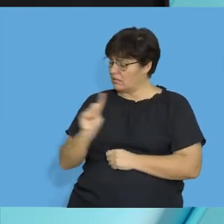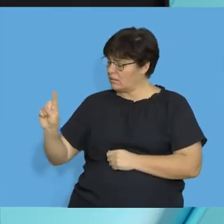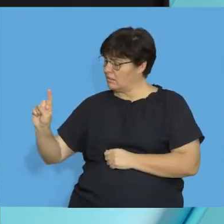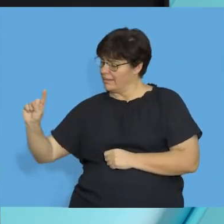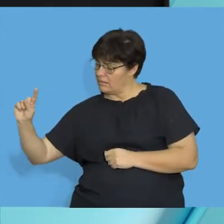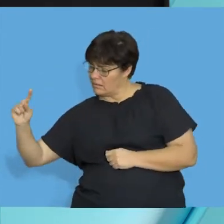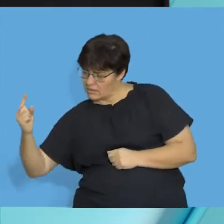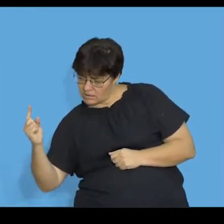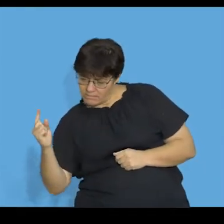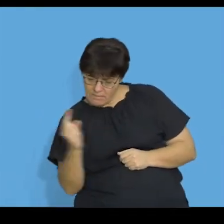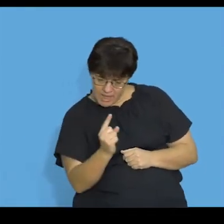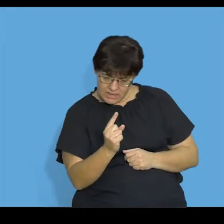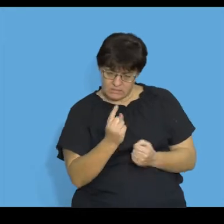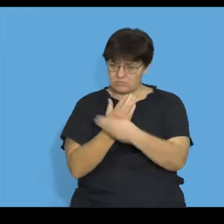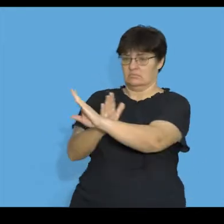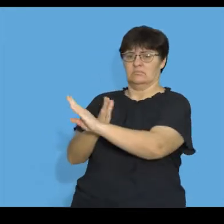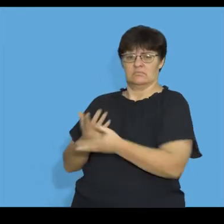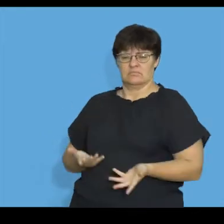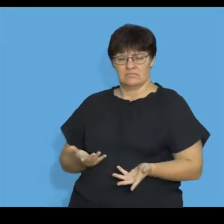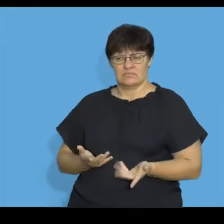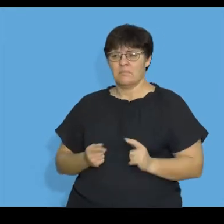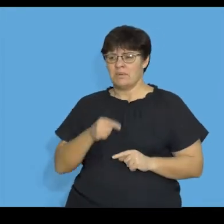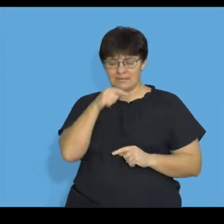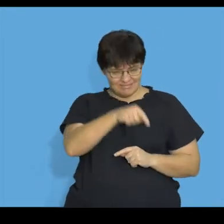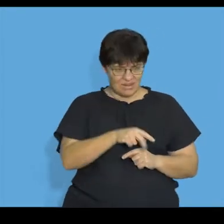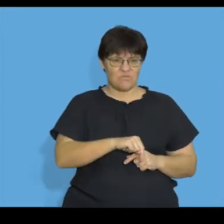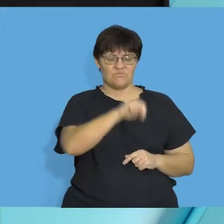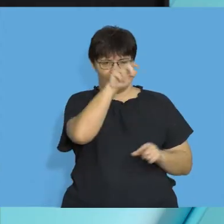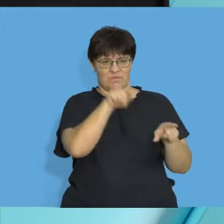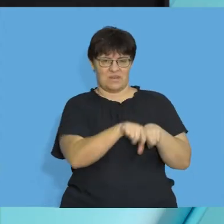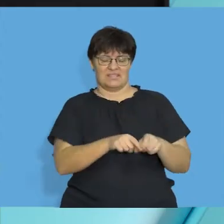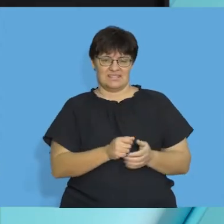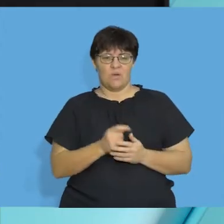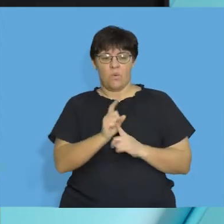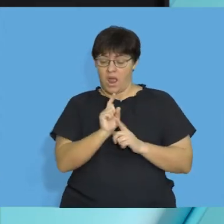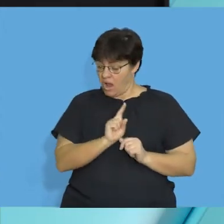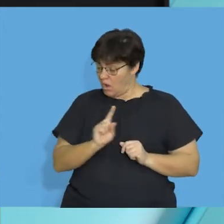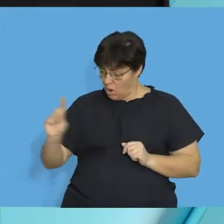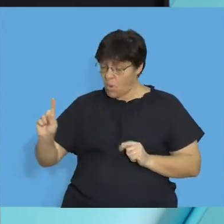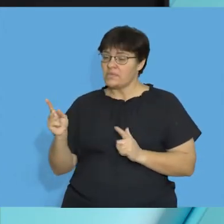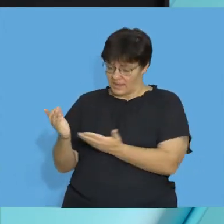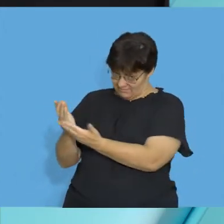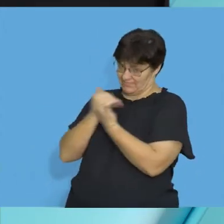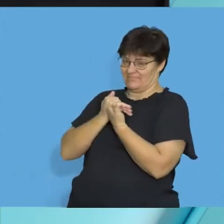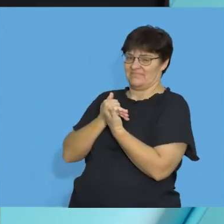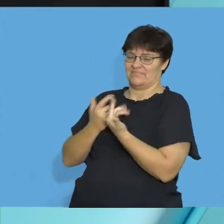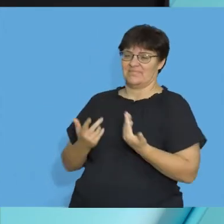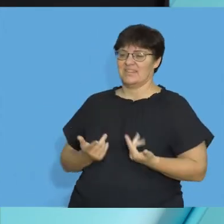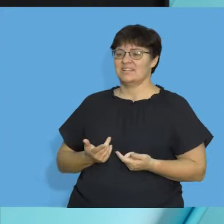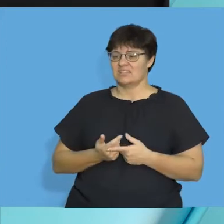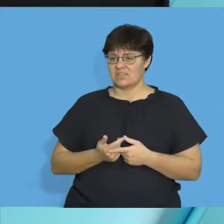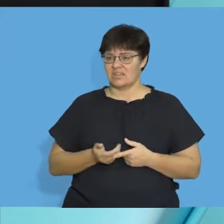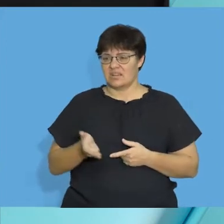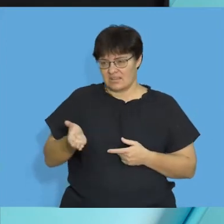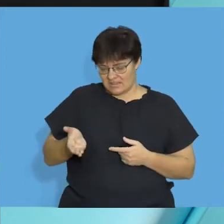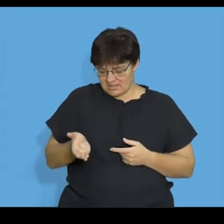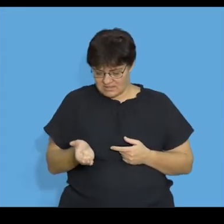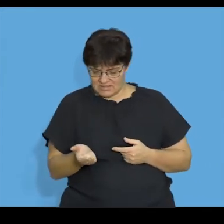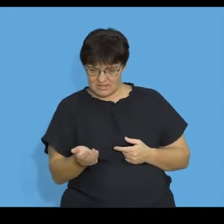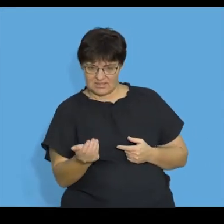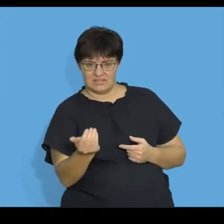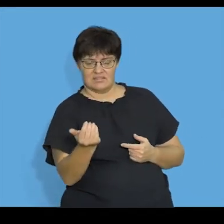back. And so this has to be a north pole as well. And so we apply the right-hand solenoid rule again, and you see that it will go in